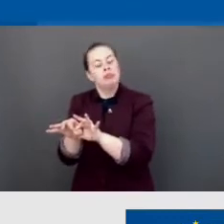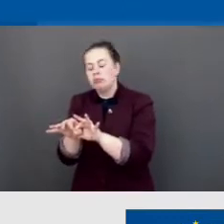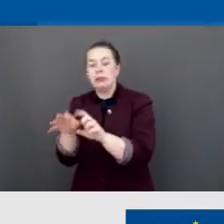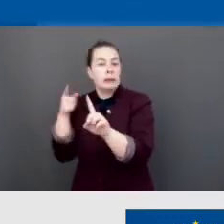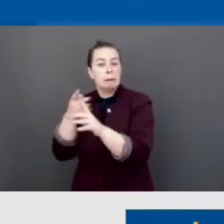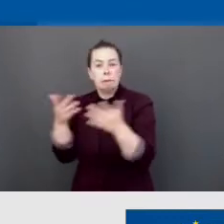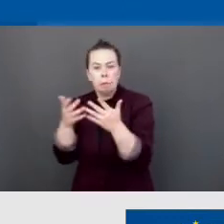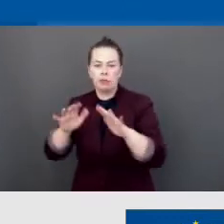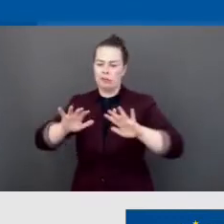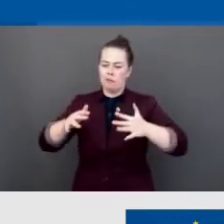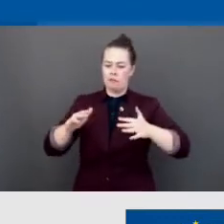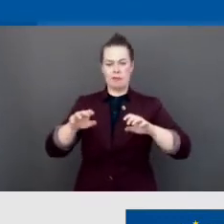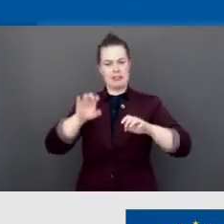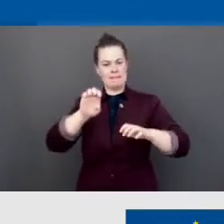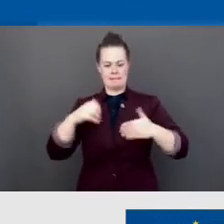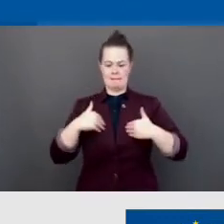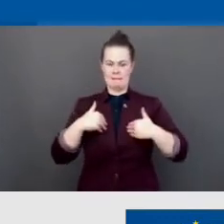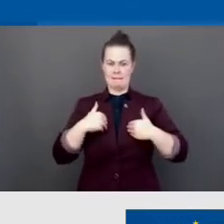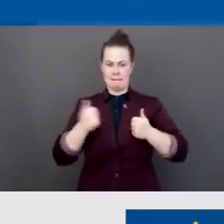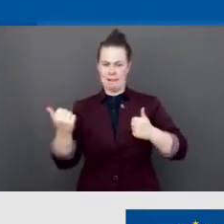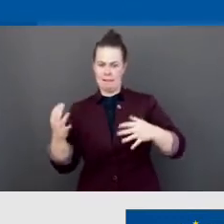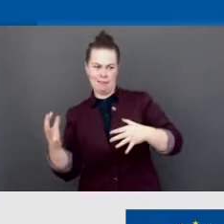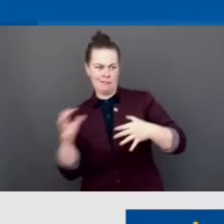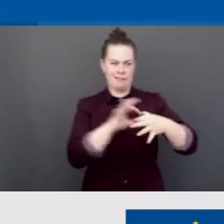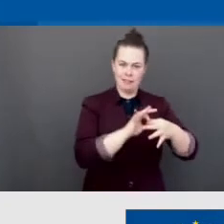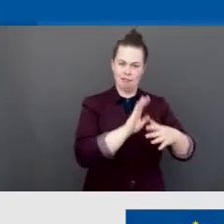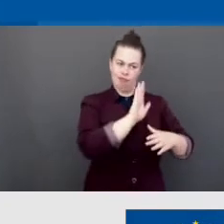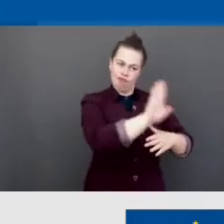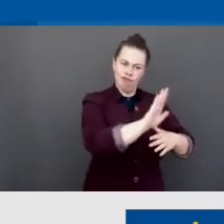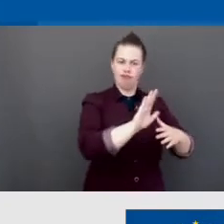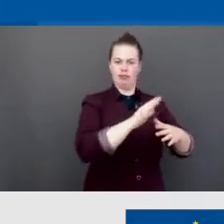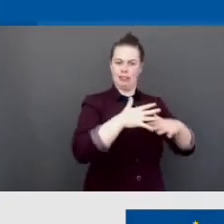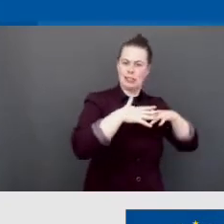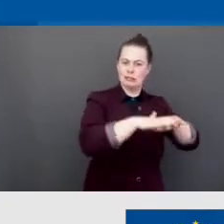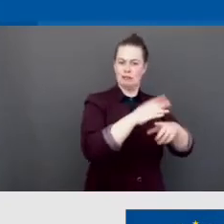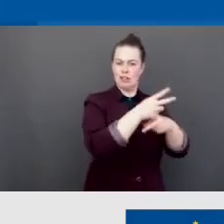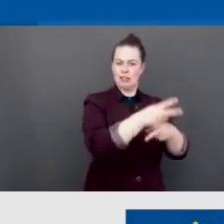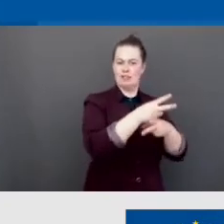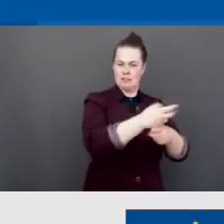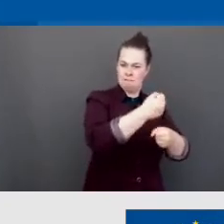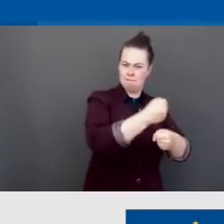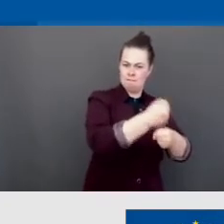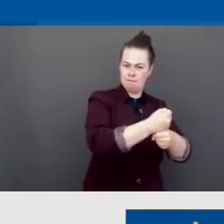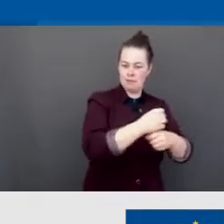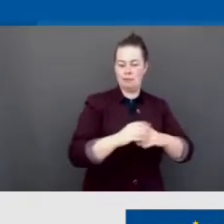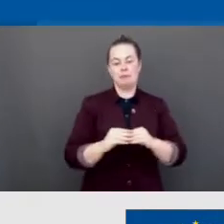both are working in the last years to integrate e-health solutions in integrated care.